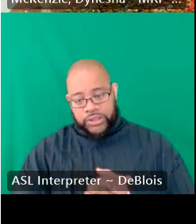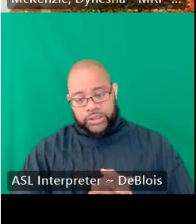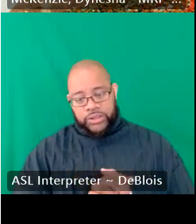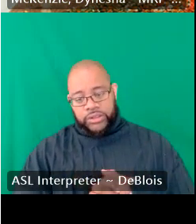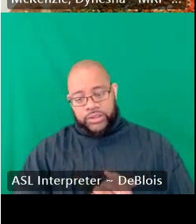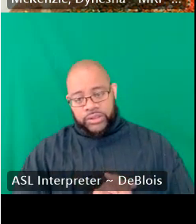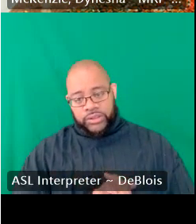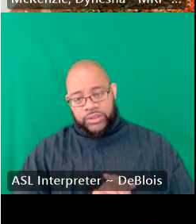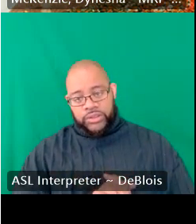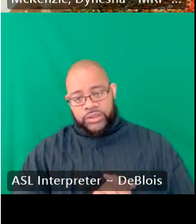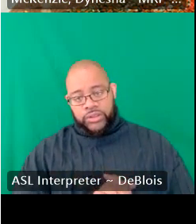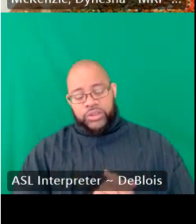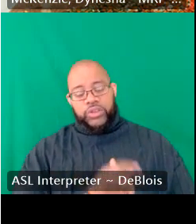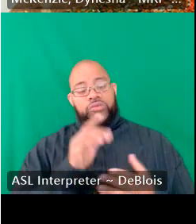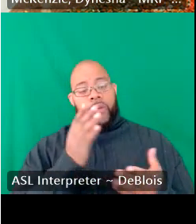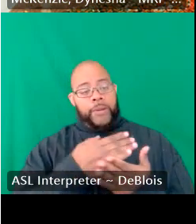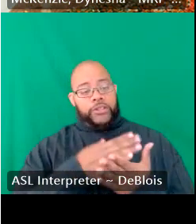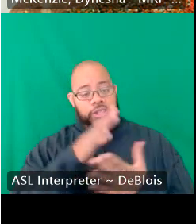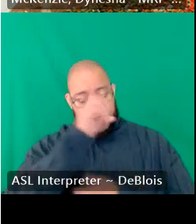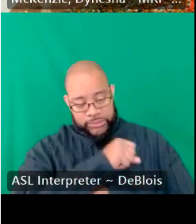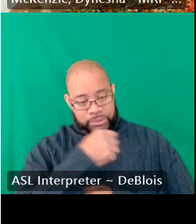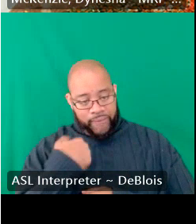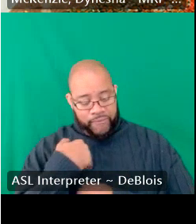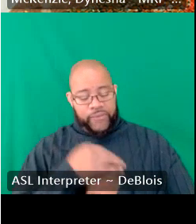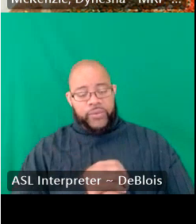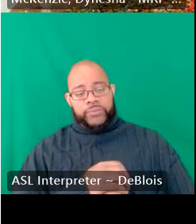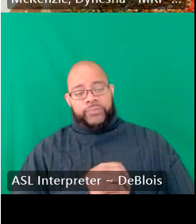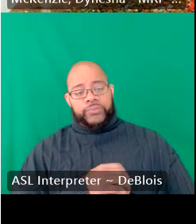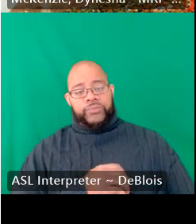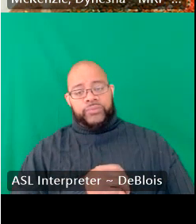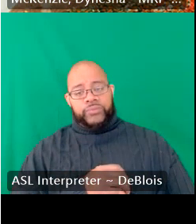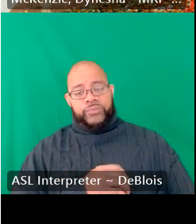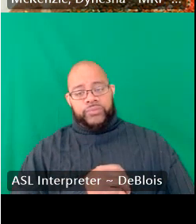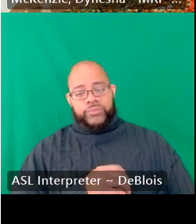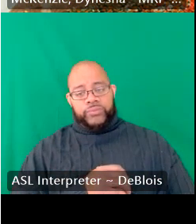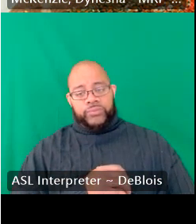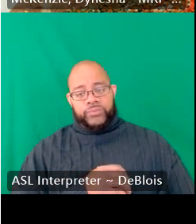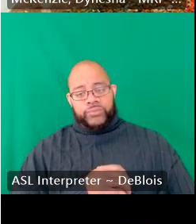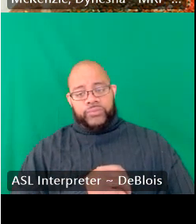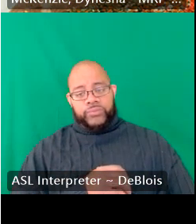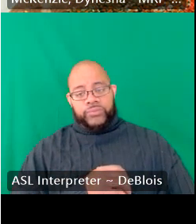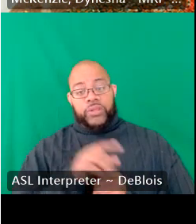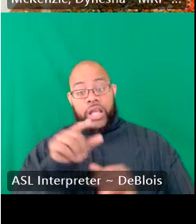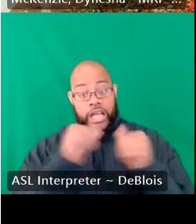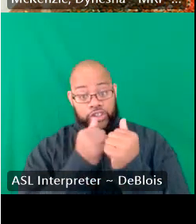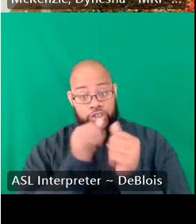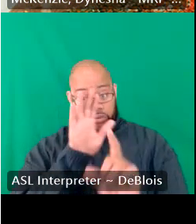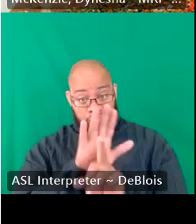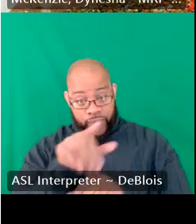to the budget estimates. However, you as an agency